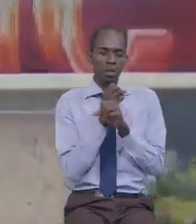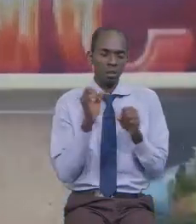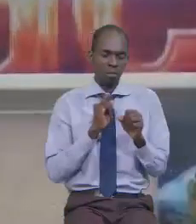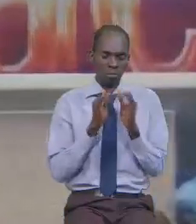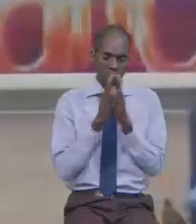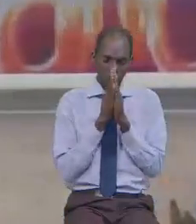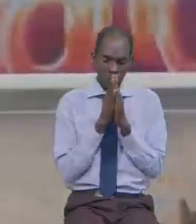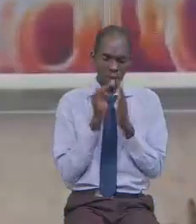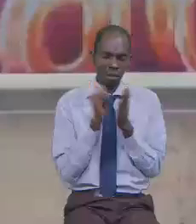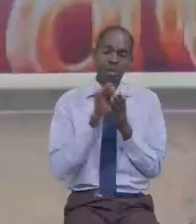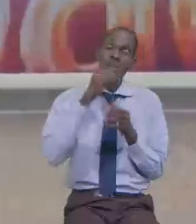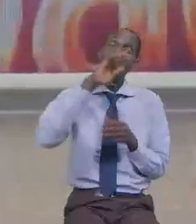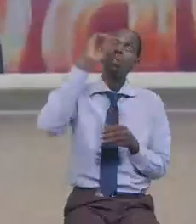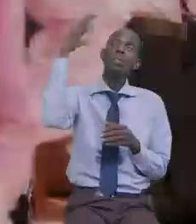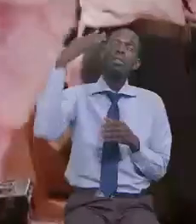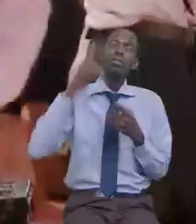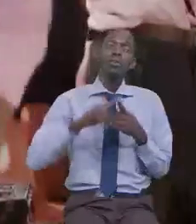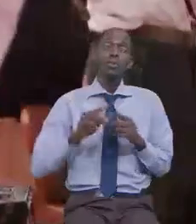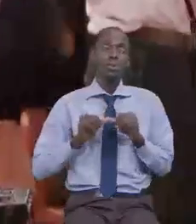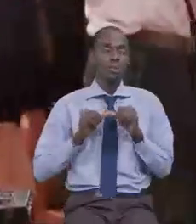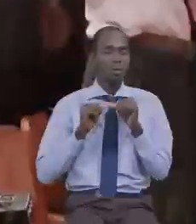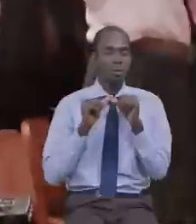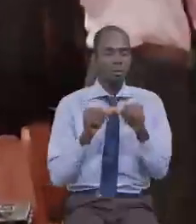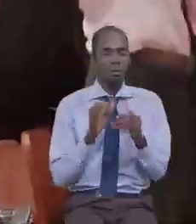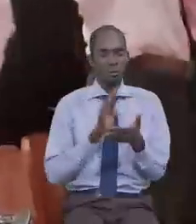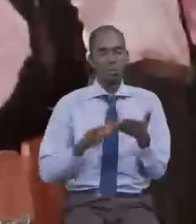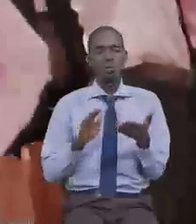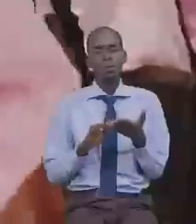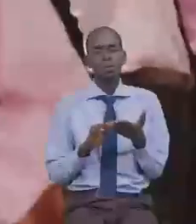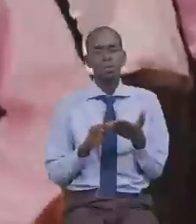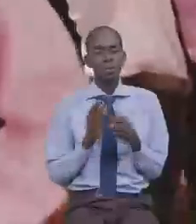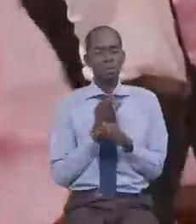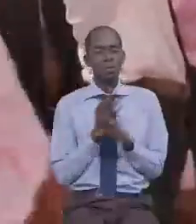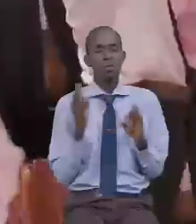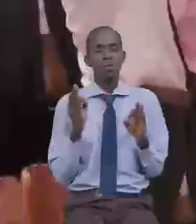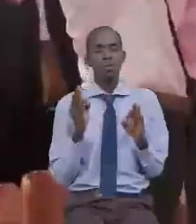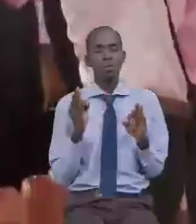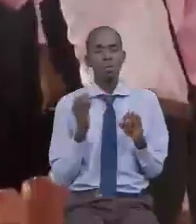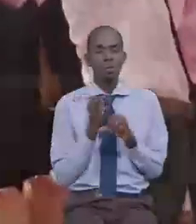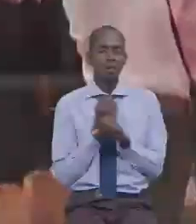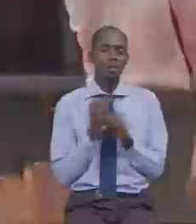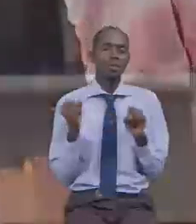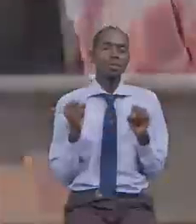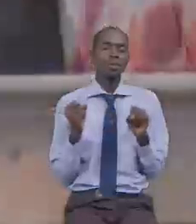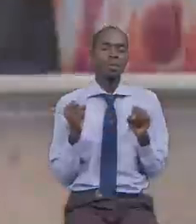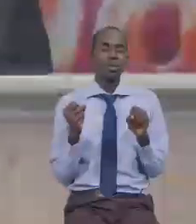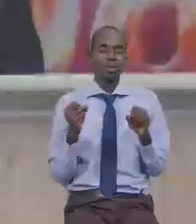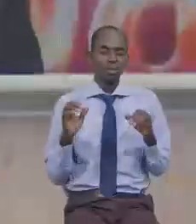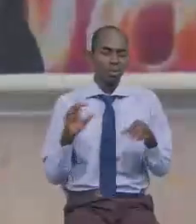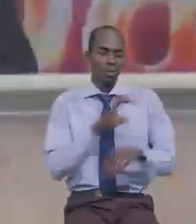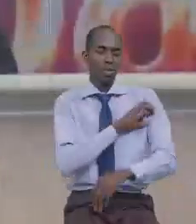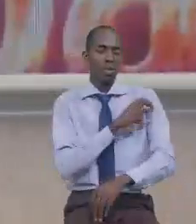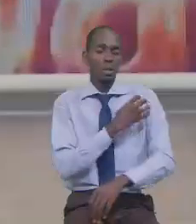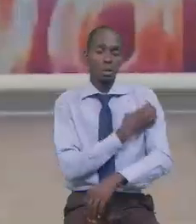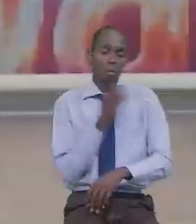that grace to remain forgiven, free, saved, empowered,